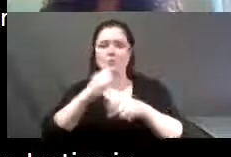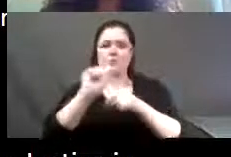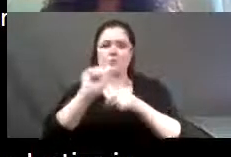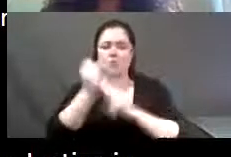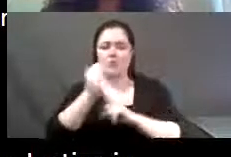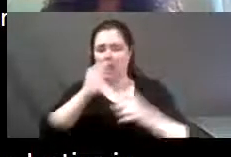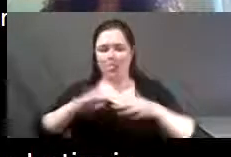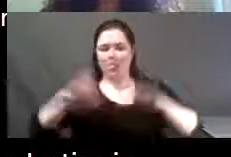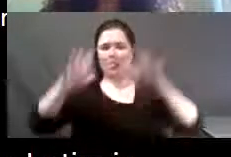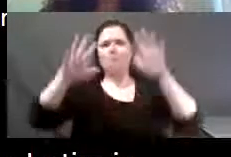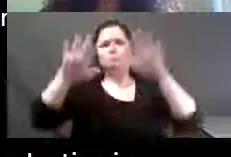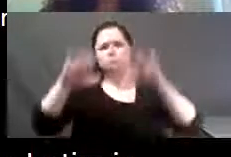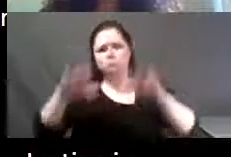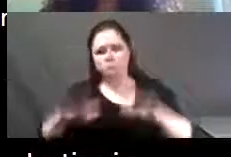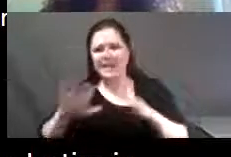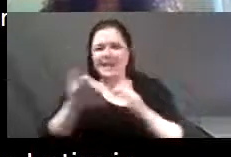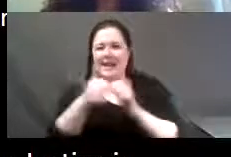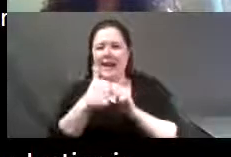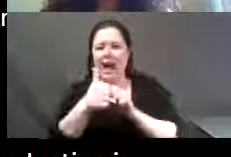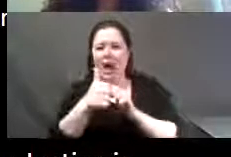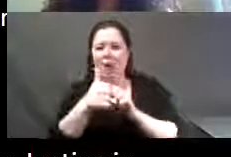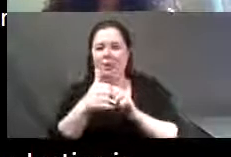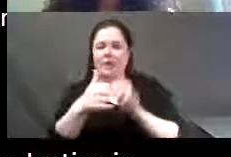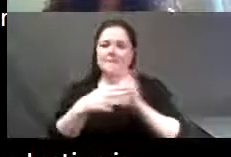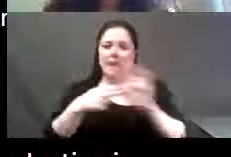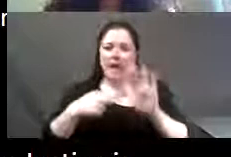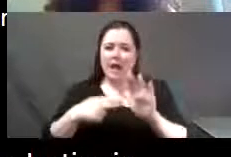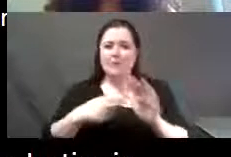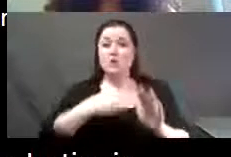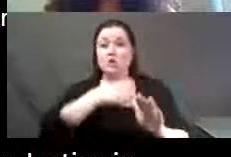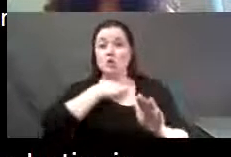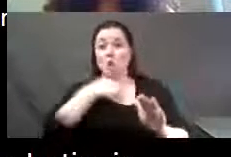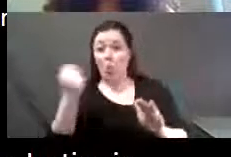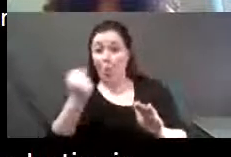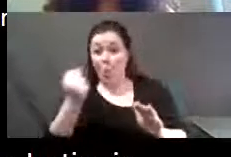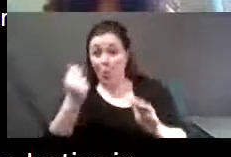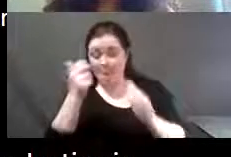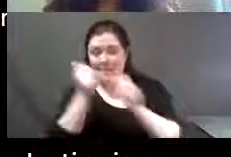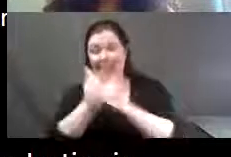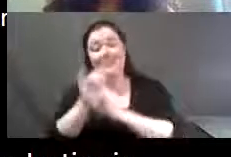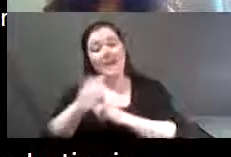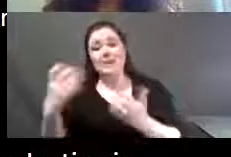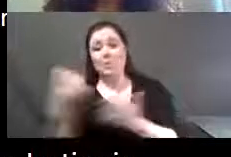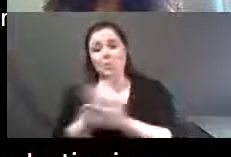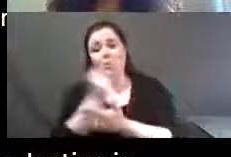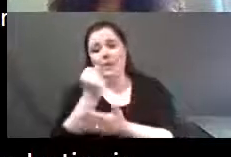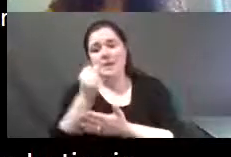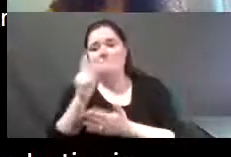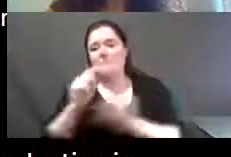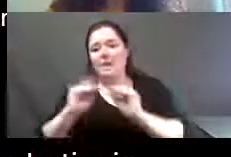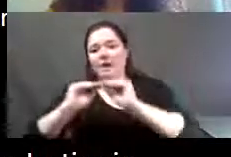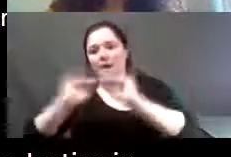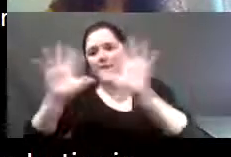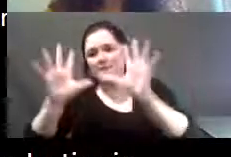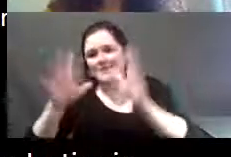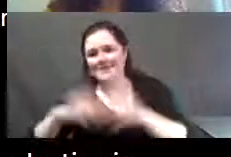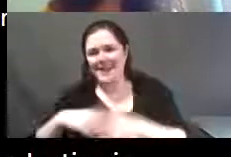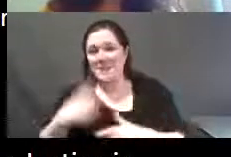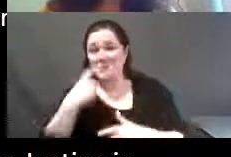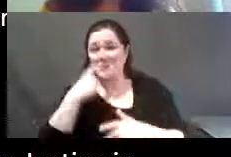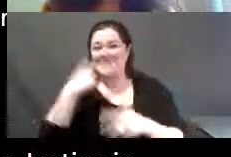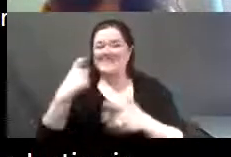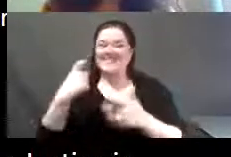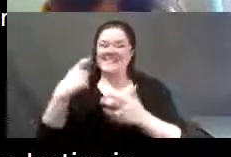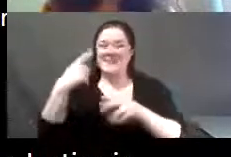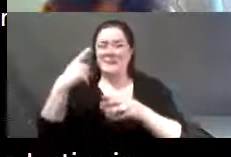it defines and prohibits chokeholds passing locally, that is a win, but obviously, because I just referenced qualified immunity,